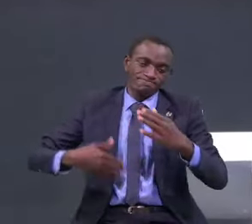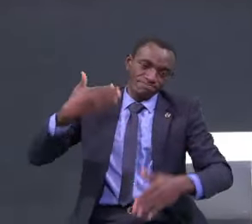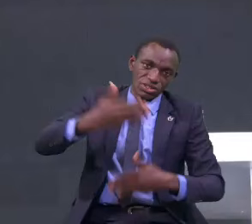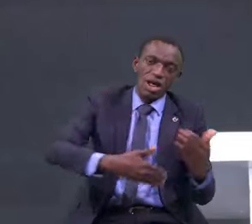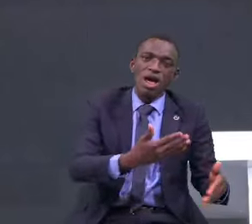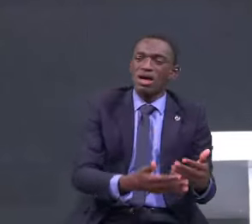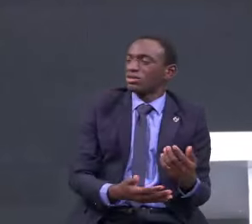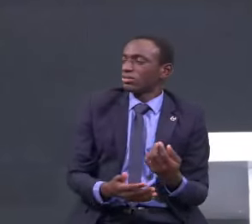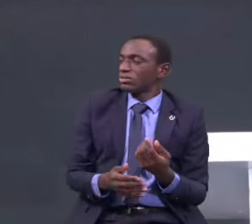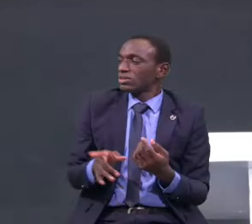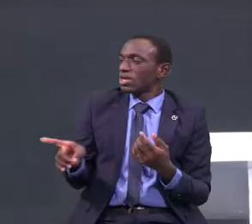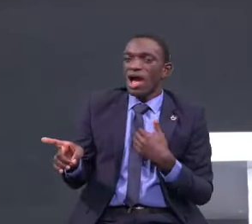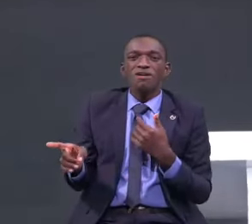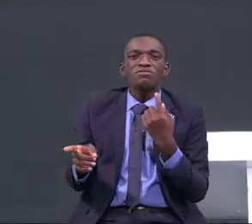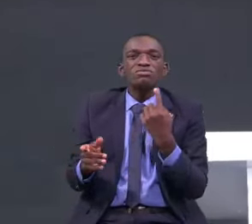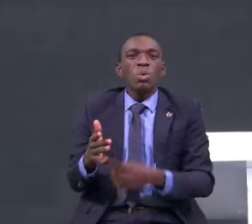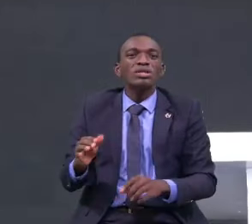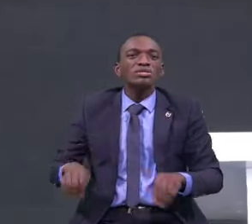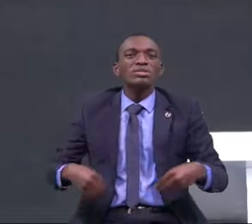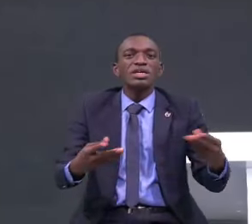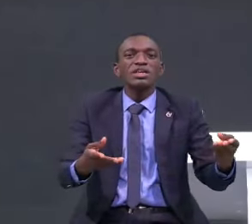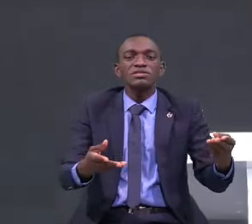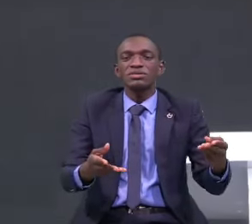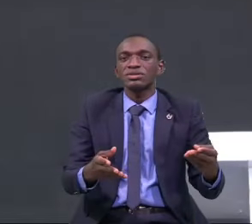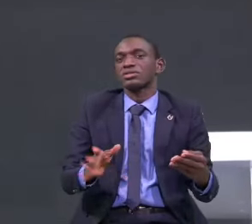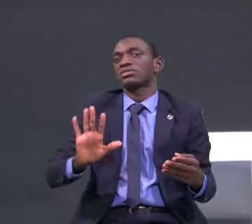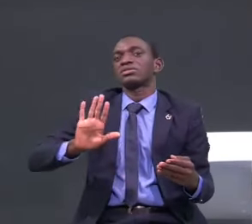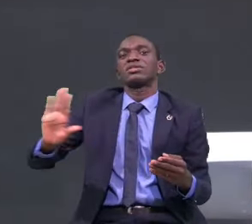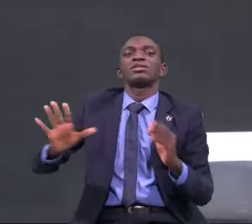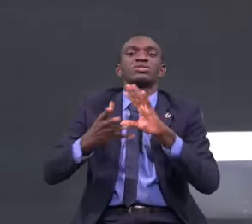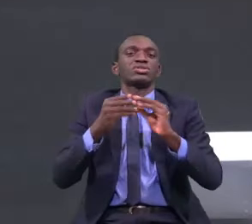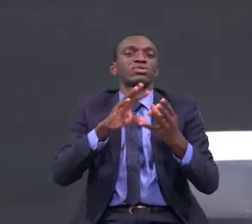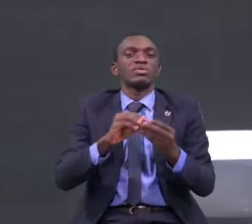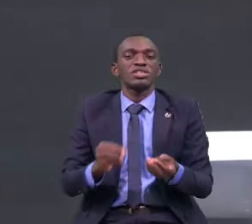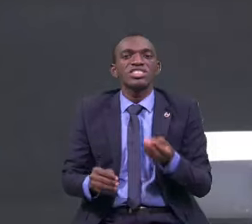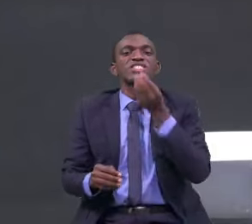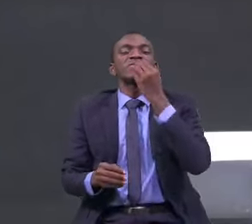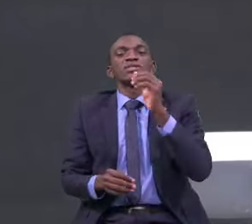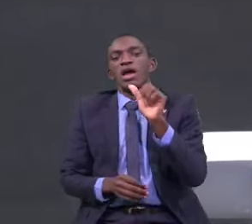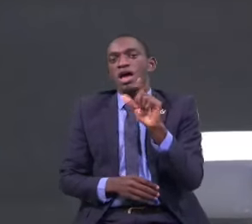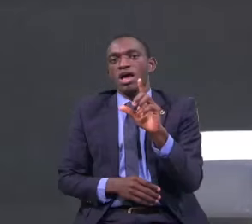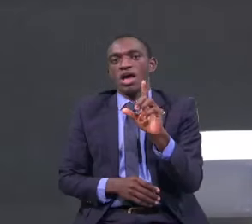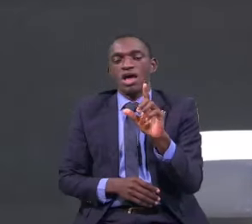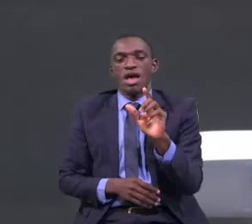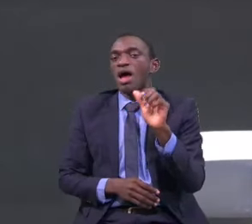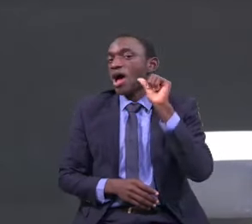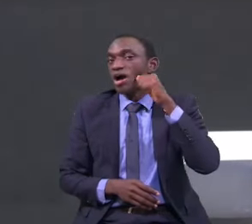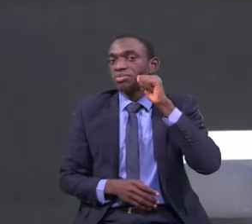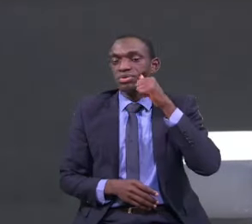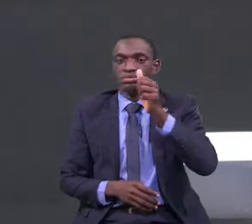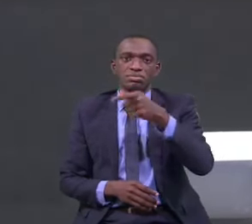que Adam a transmis? The story of eating an apple. L'histoire de manger une pomme. Of